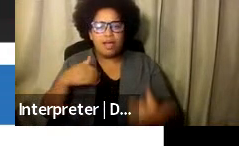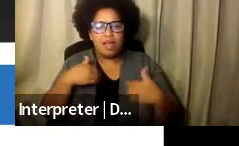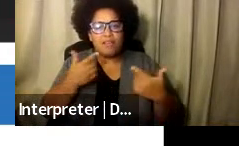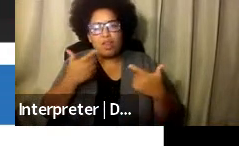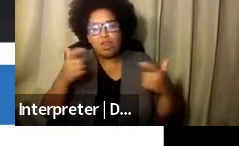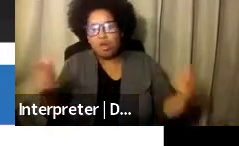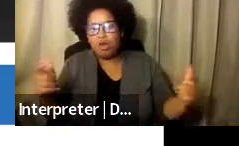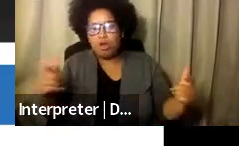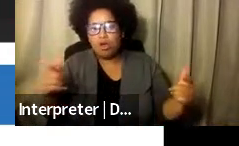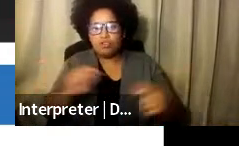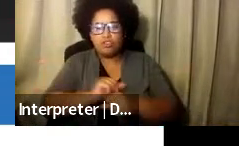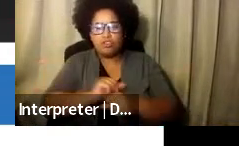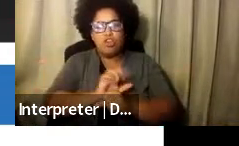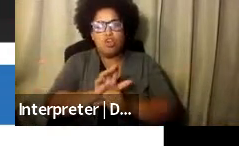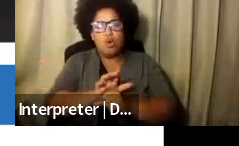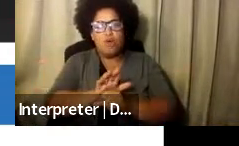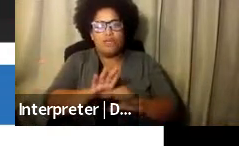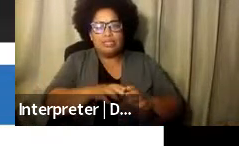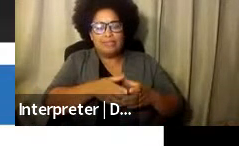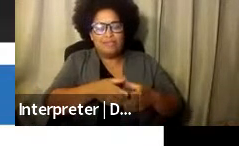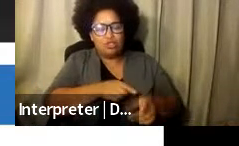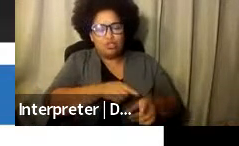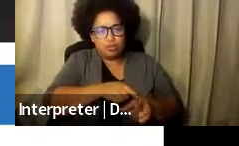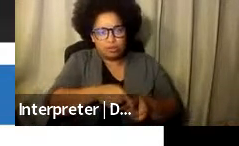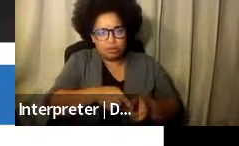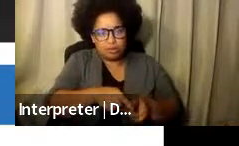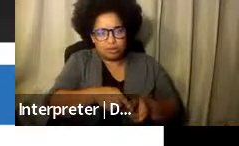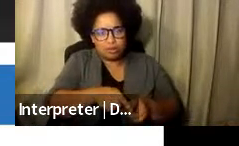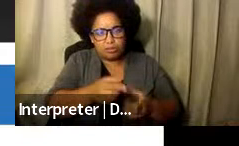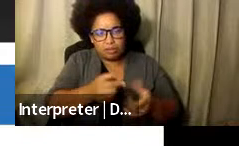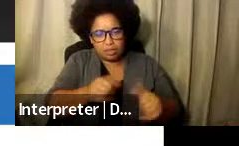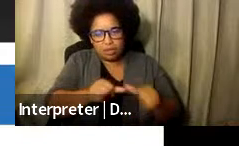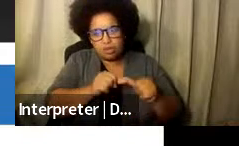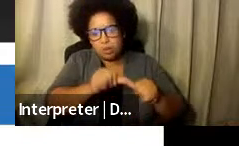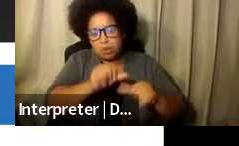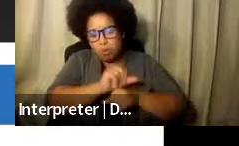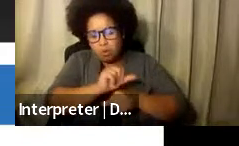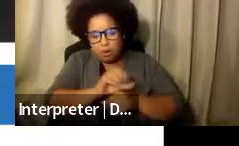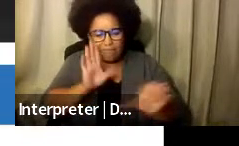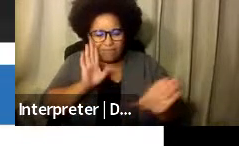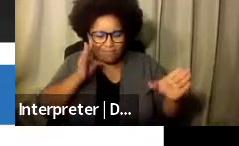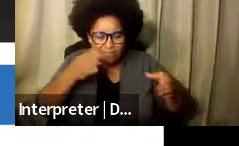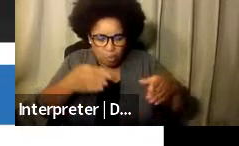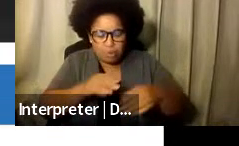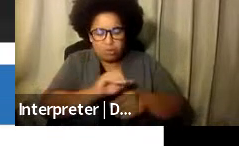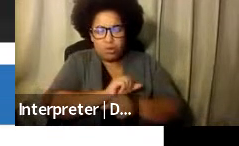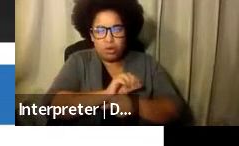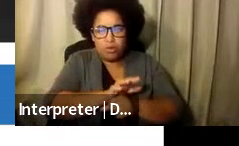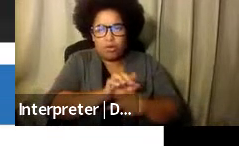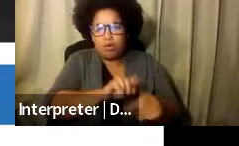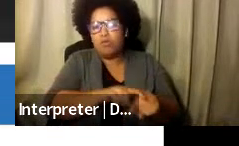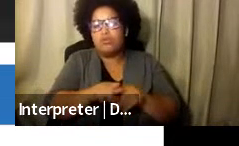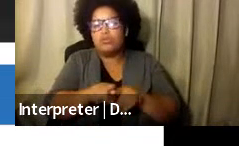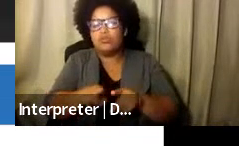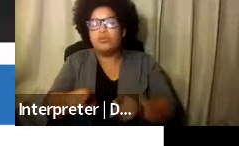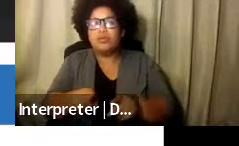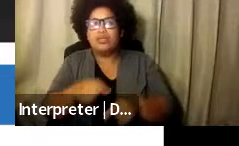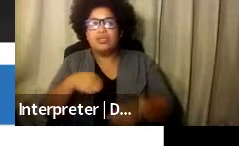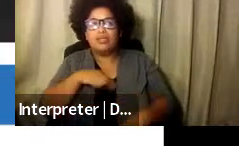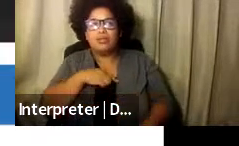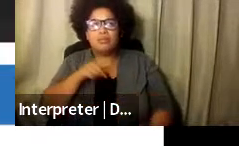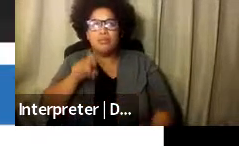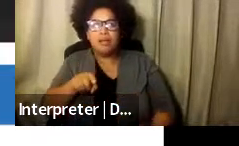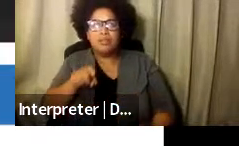large COVID division still, you know, working on COVID. And we also have